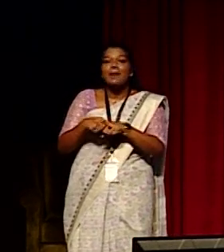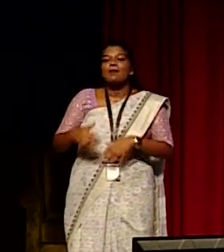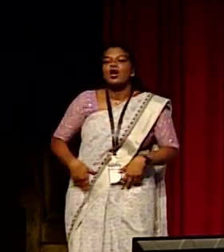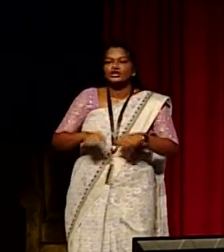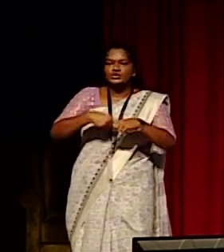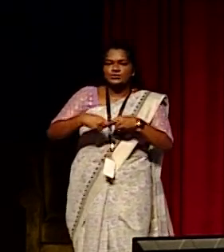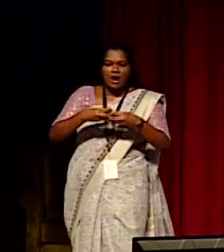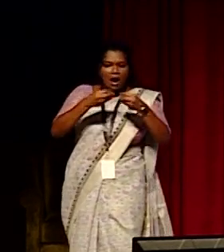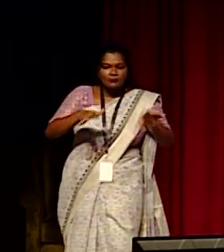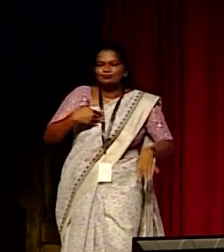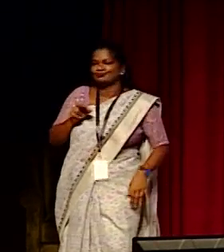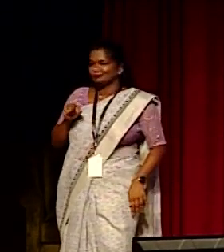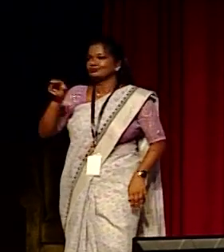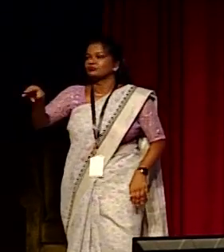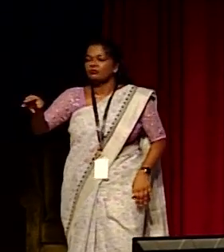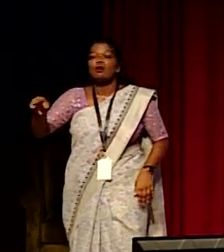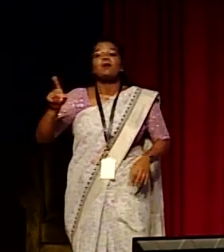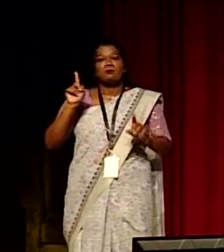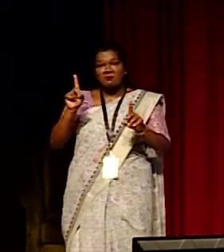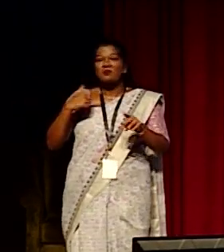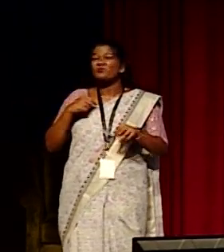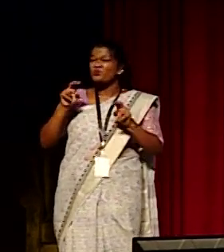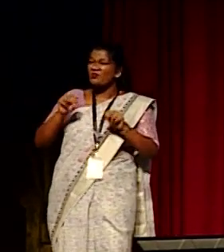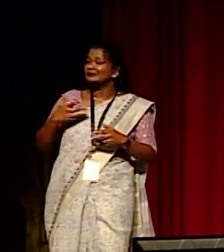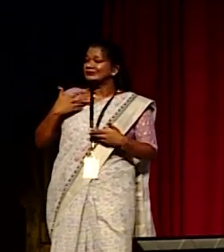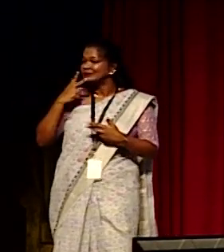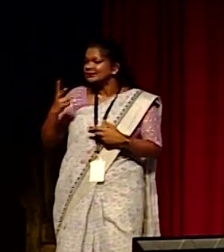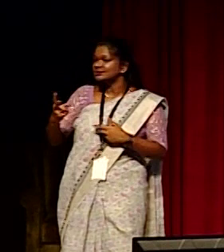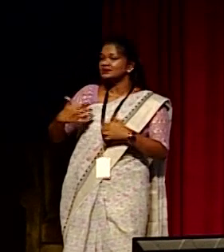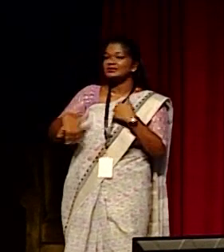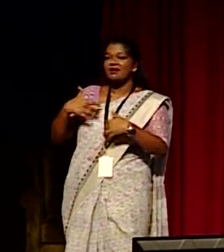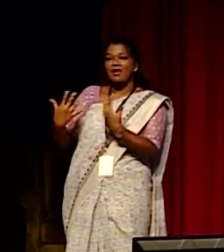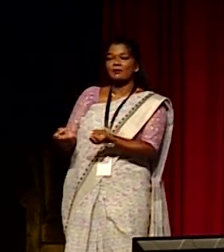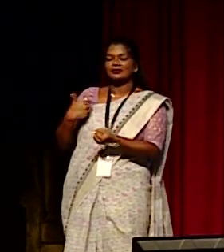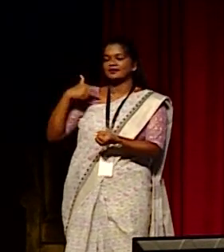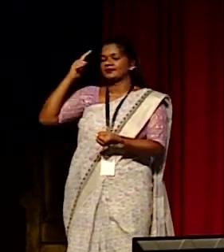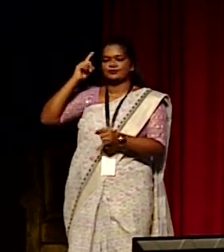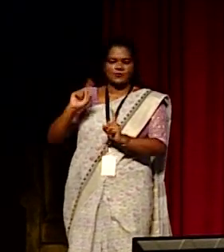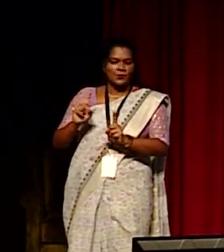And that's a very integral part of our lives, and we didn't want to keep our patients out of it.